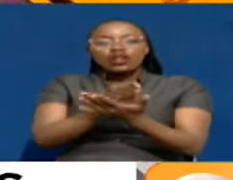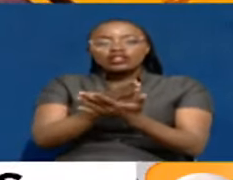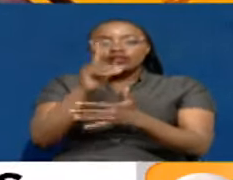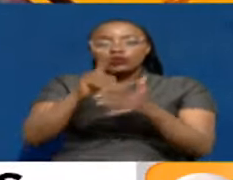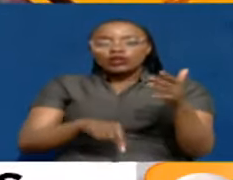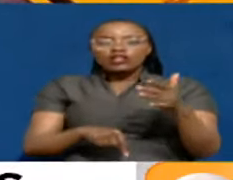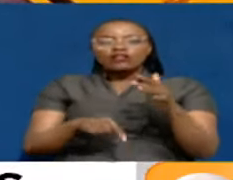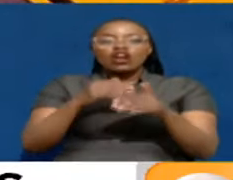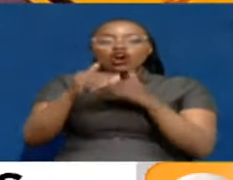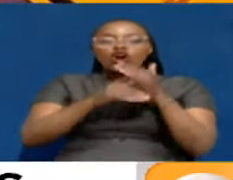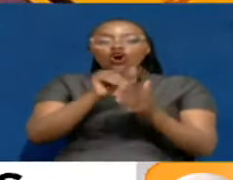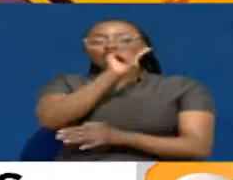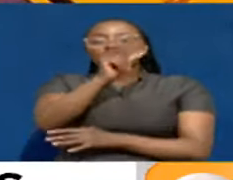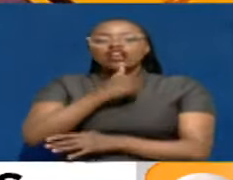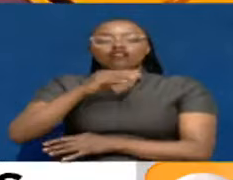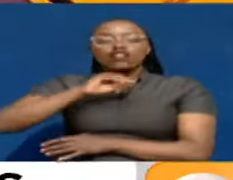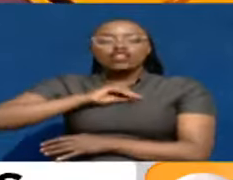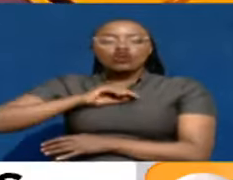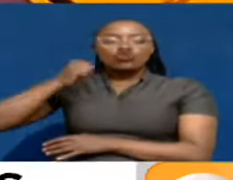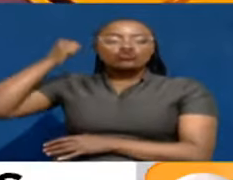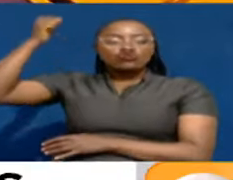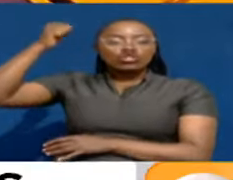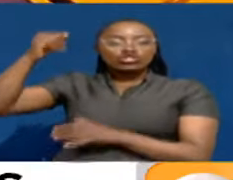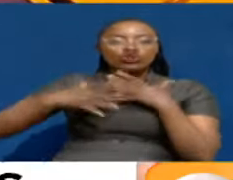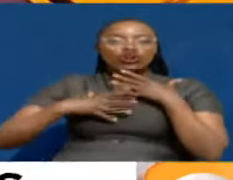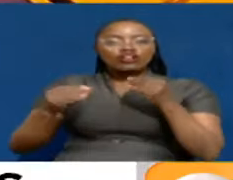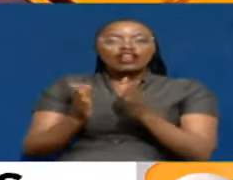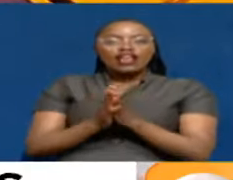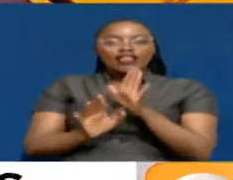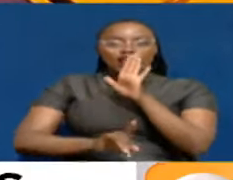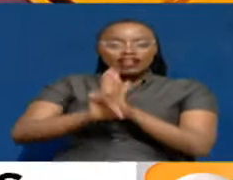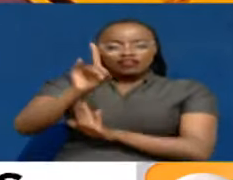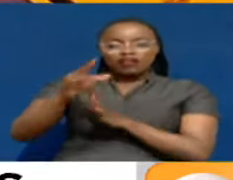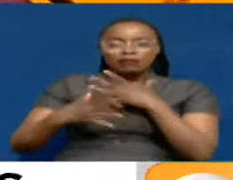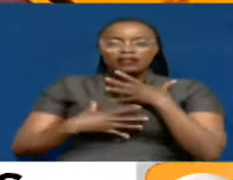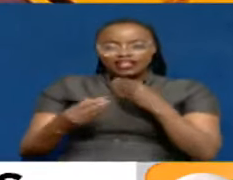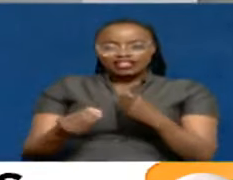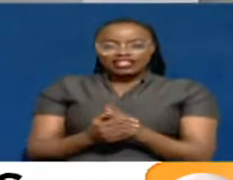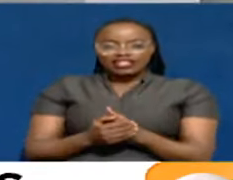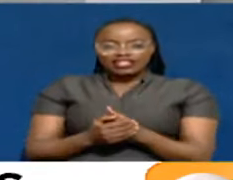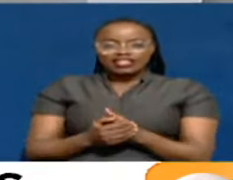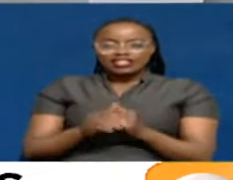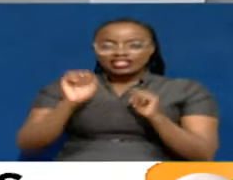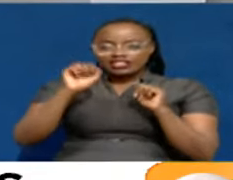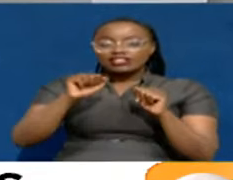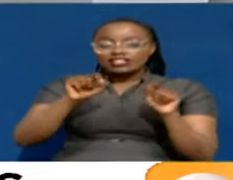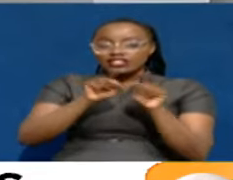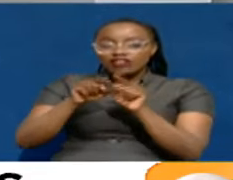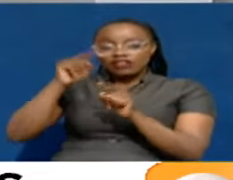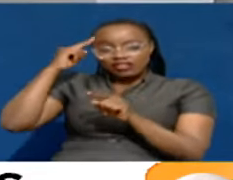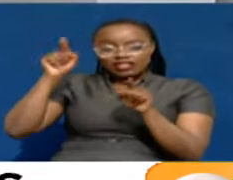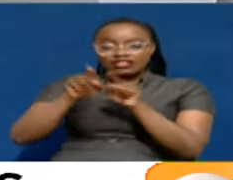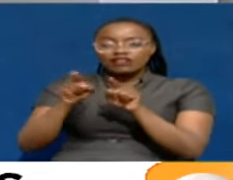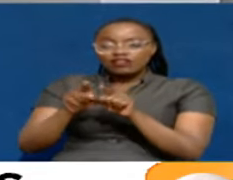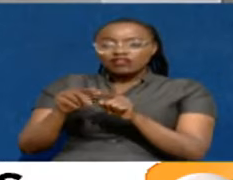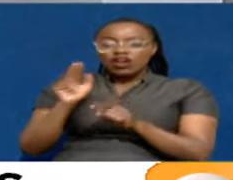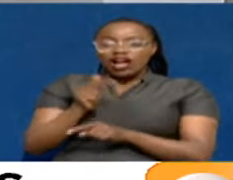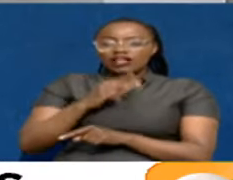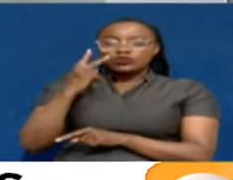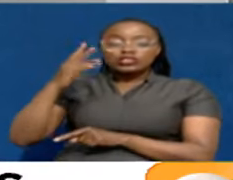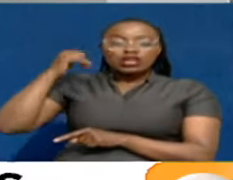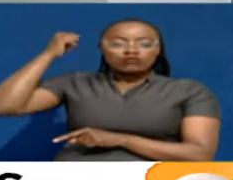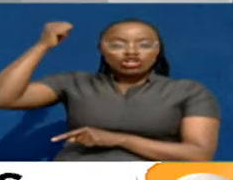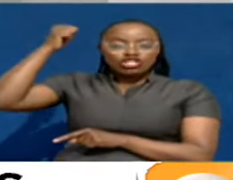kwamba, every region has its own political interests and development interests. And actually, I think it would be remiss of us to not